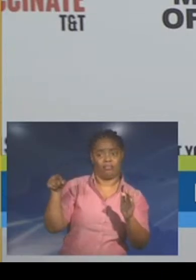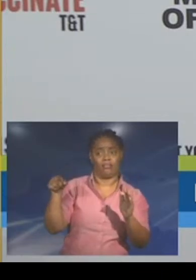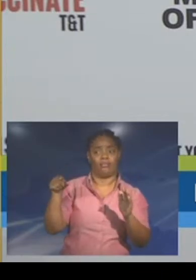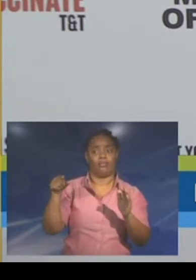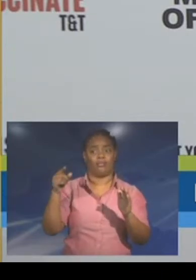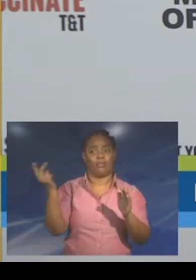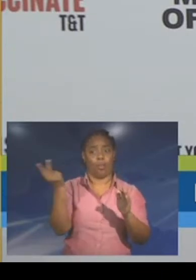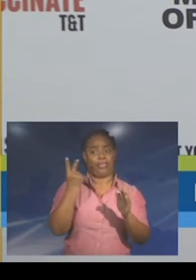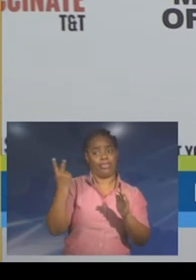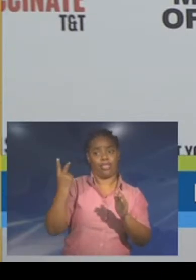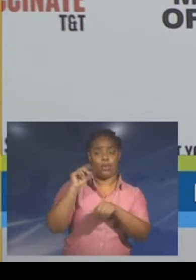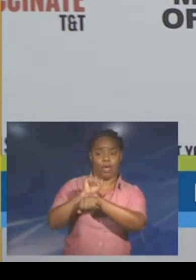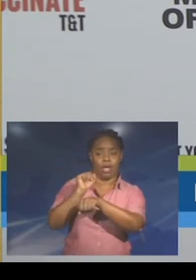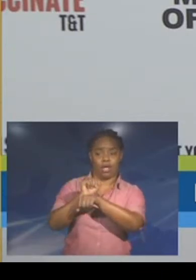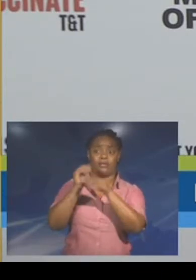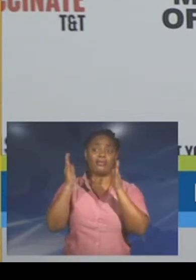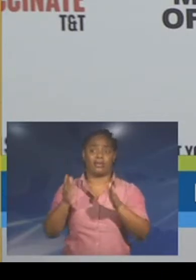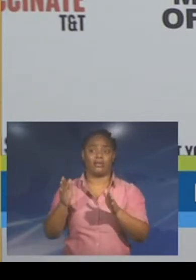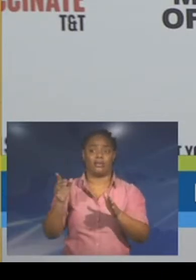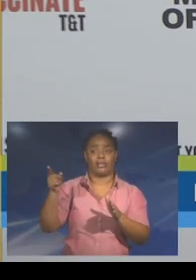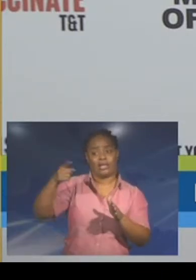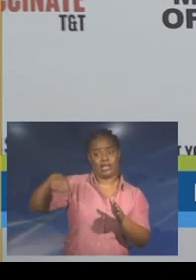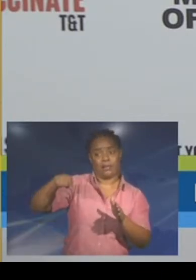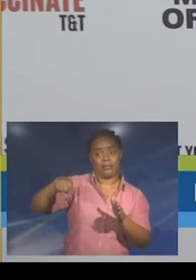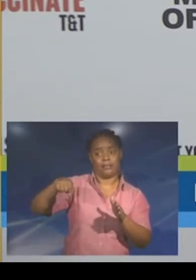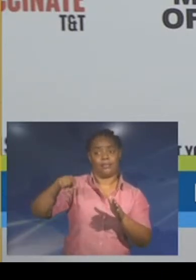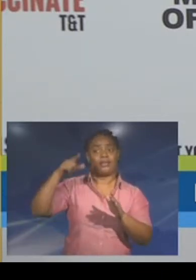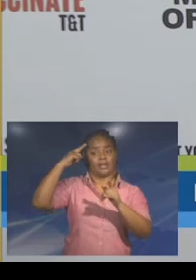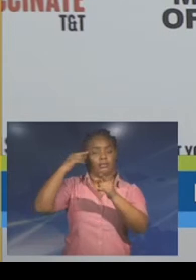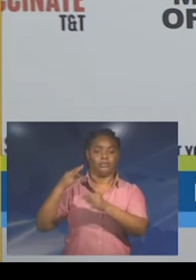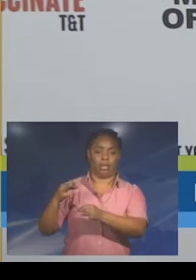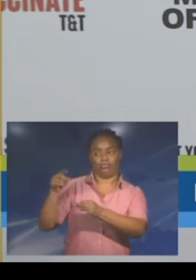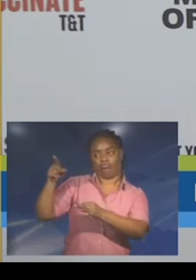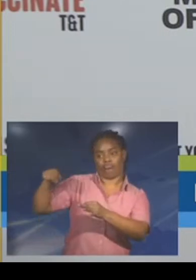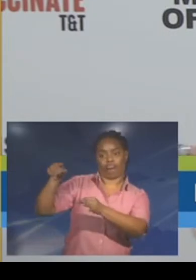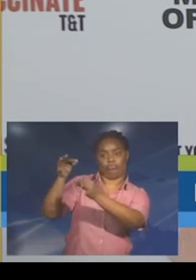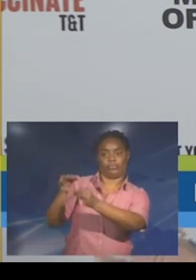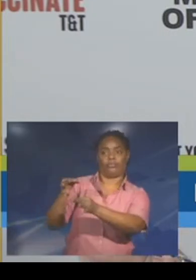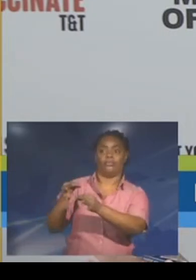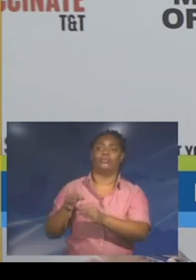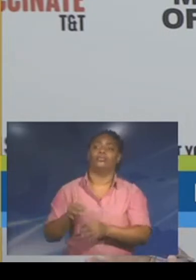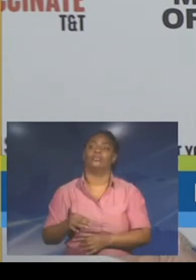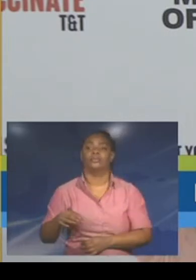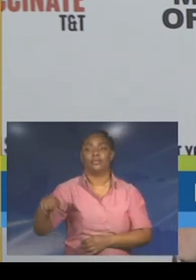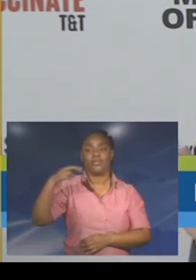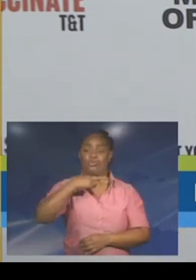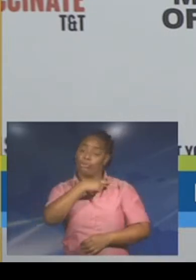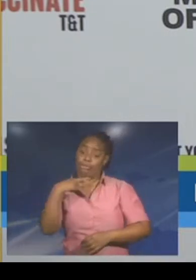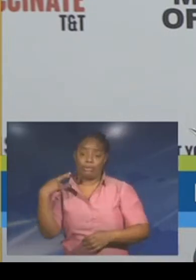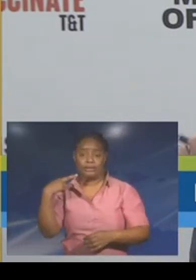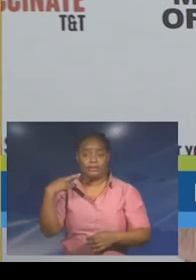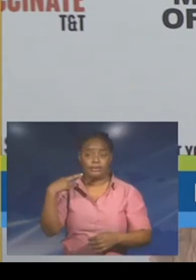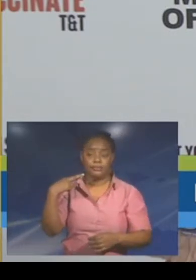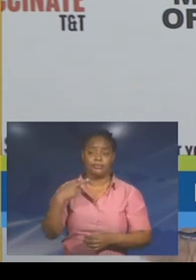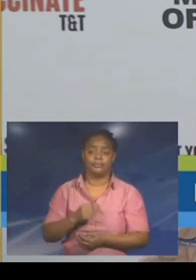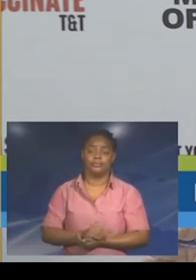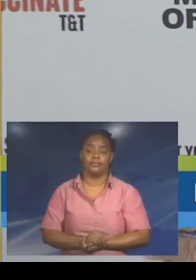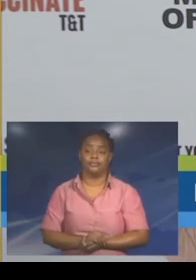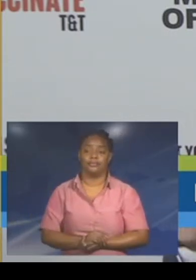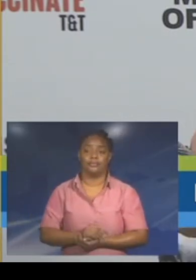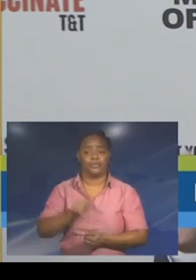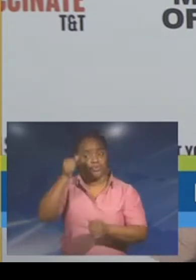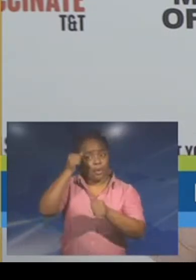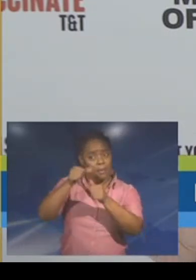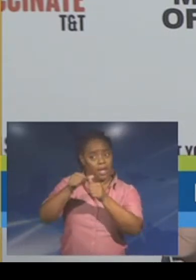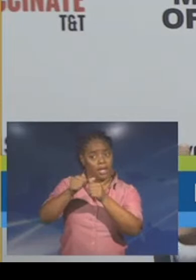Again, based on the risk analysis we have put out, but employers will